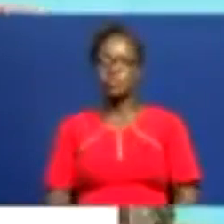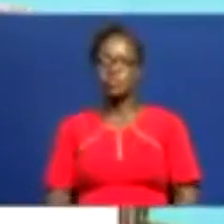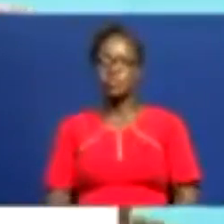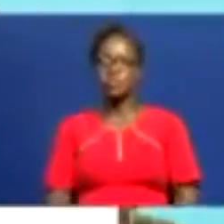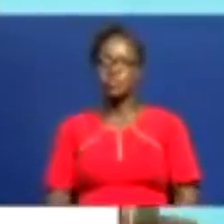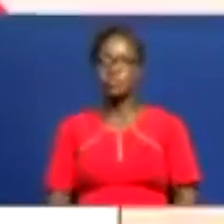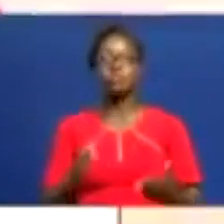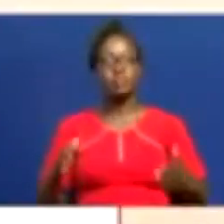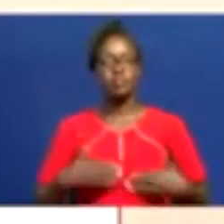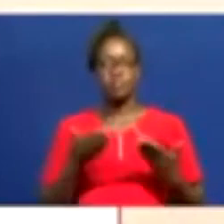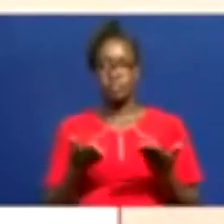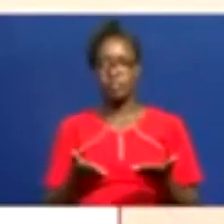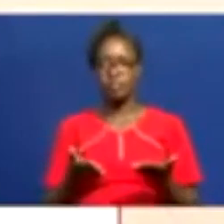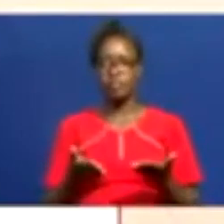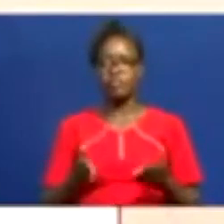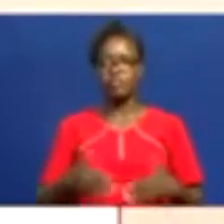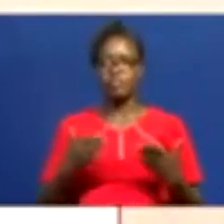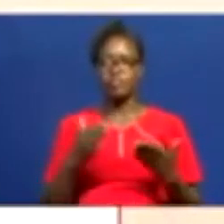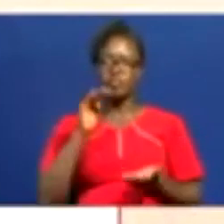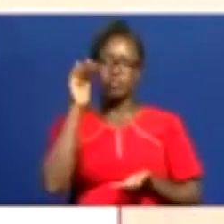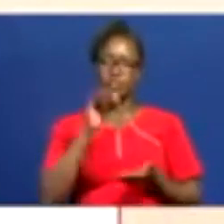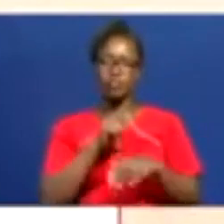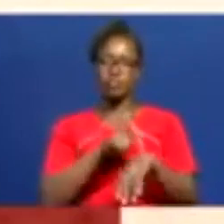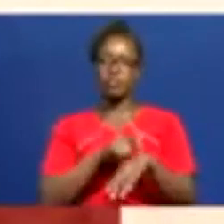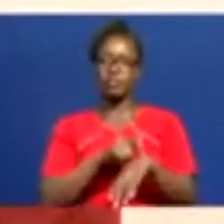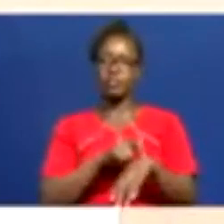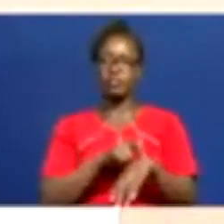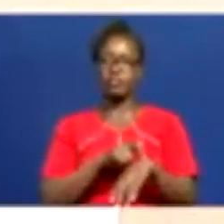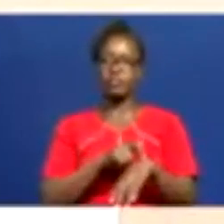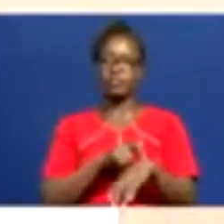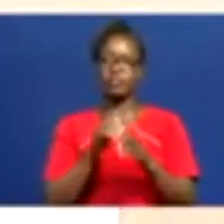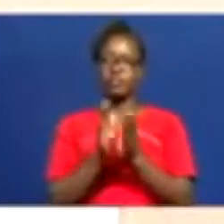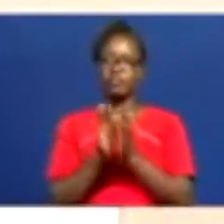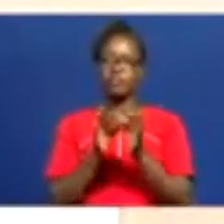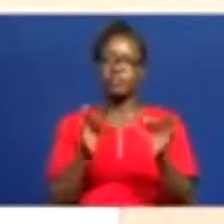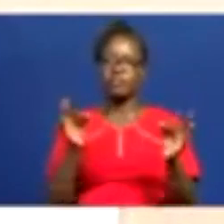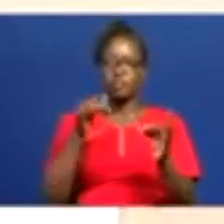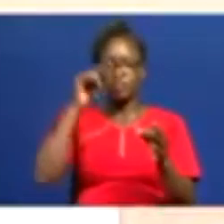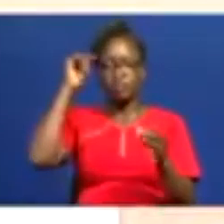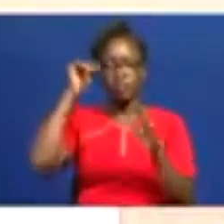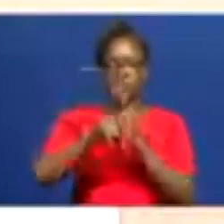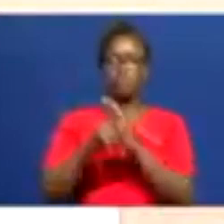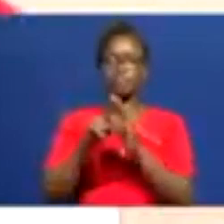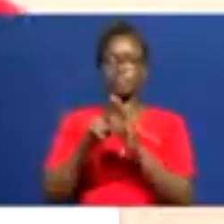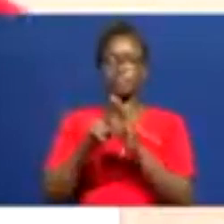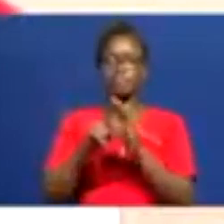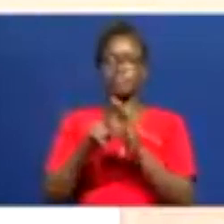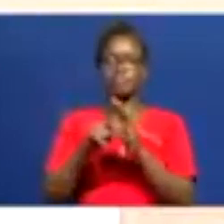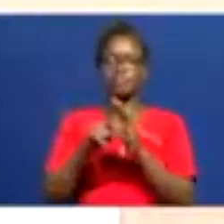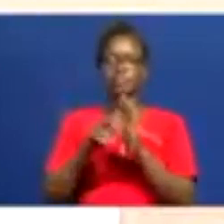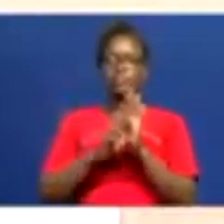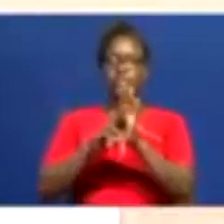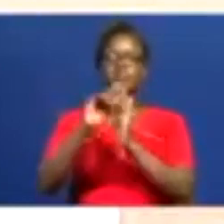I'm happy to be here and I'm happy that I've reduced my times and my long term goal is to